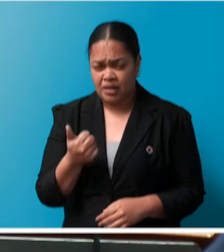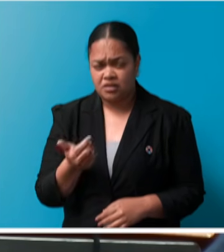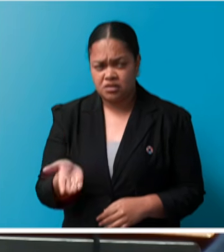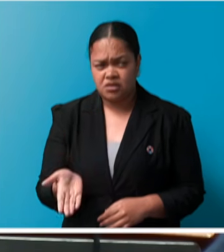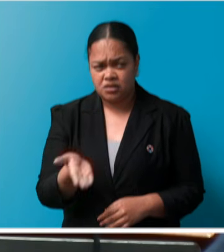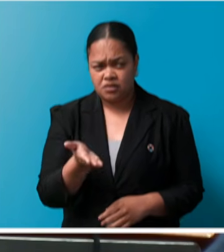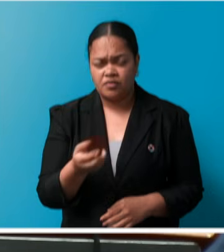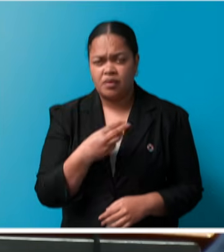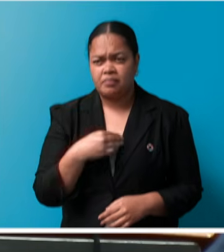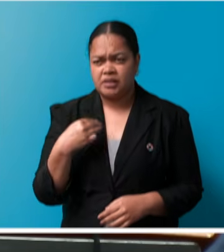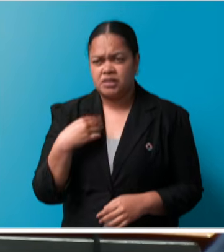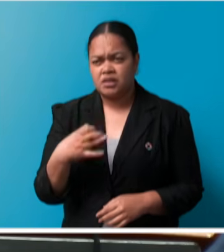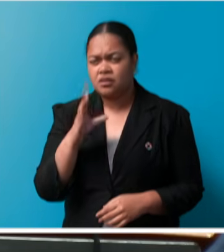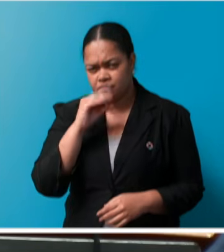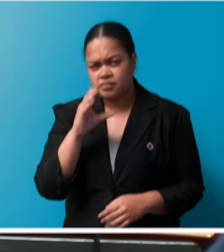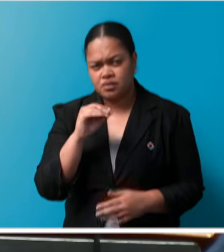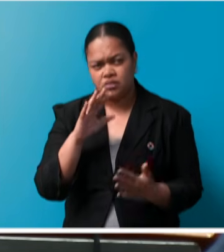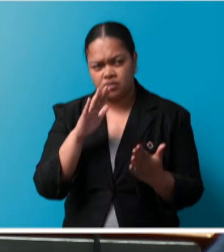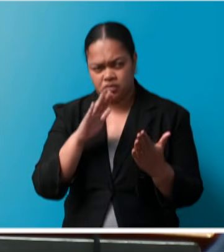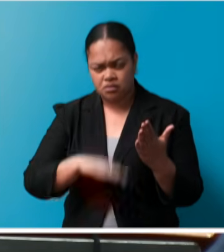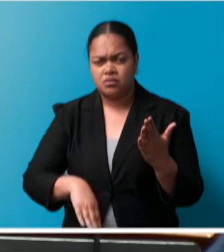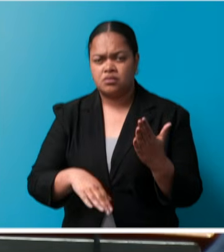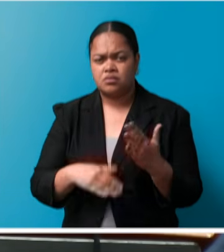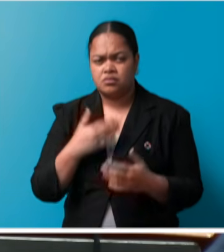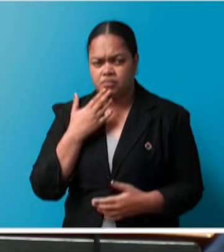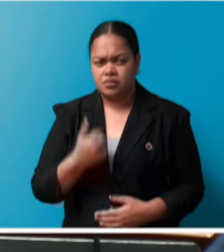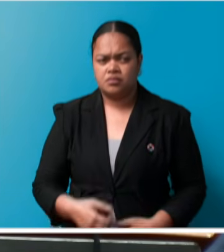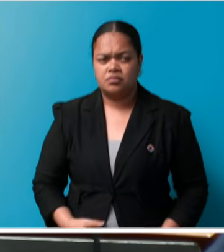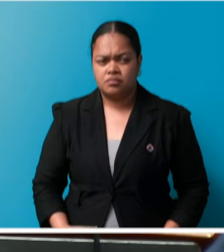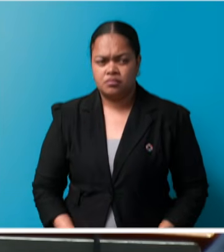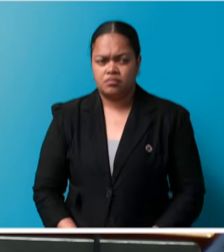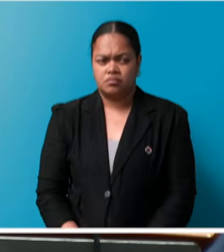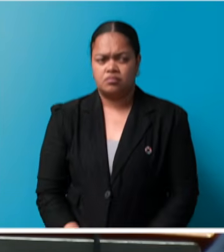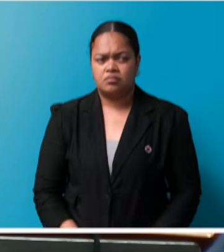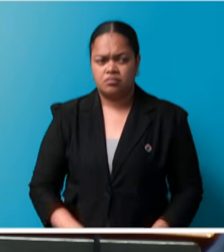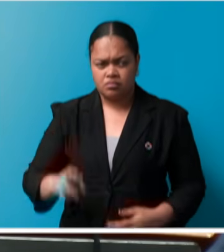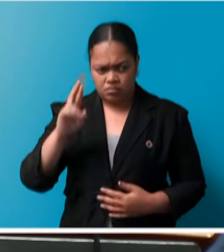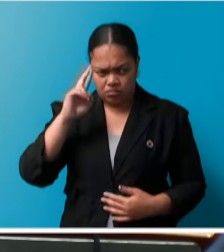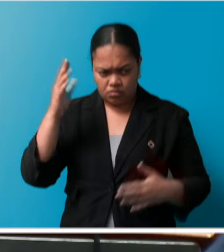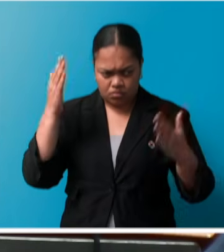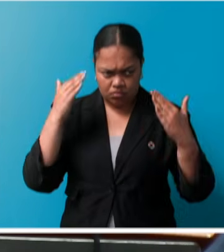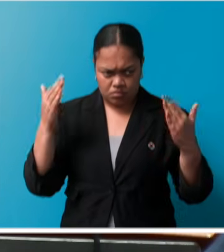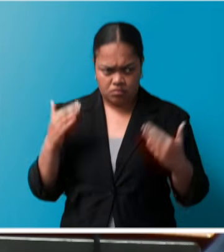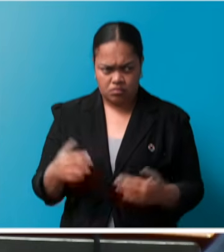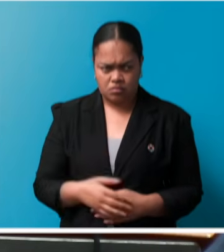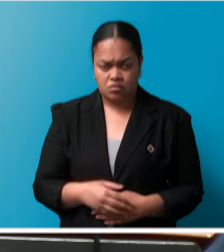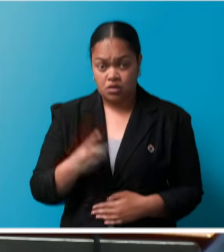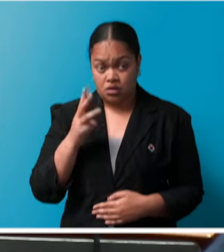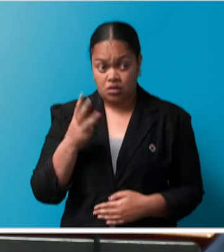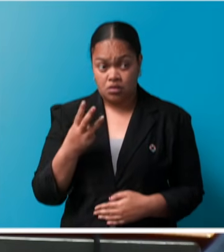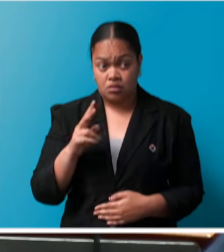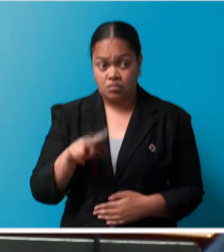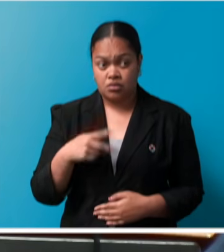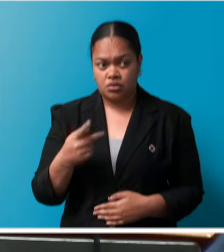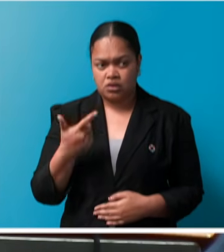speak Yes. unimpeded? Thank you. Carry on speaking. Honourable Speaker, this is my third page, there's 17